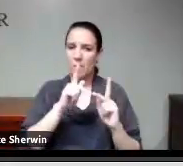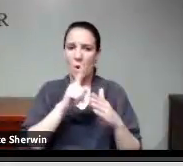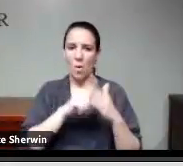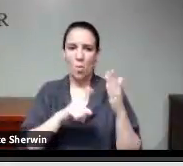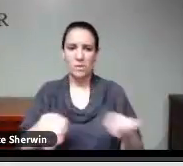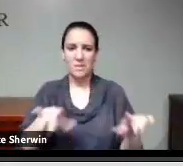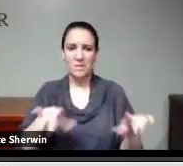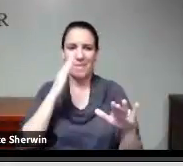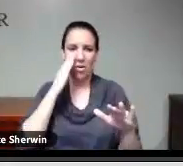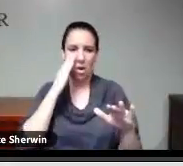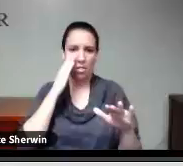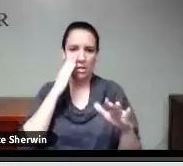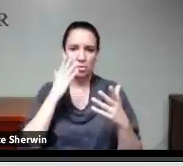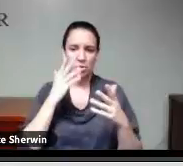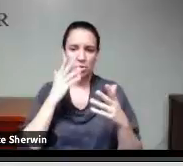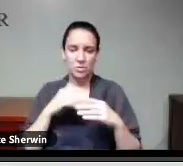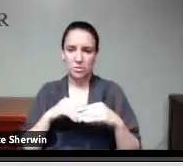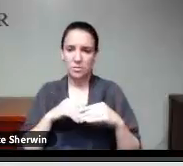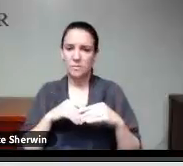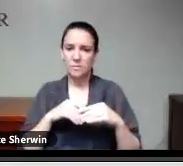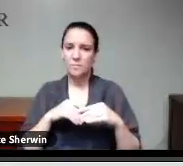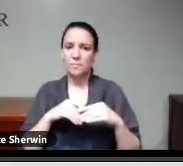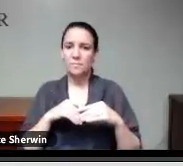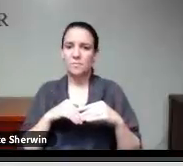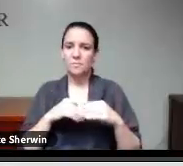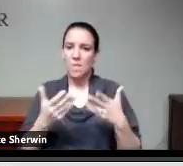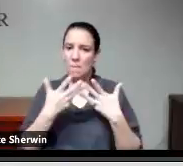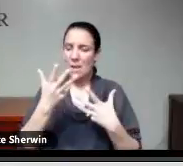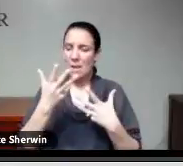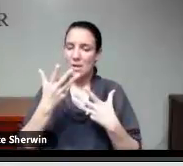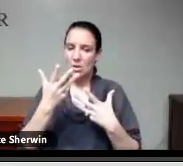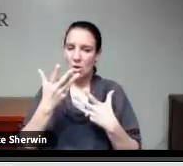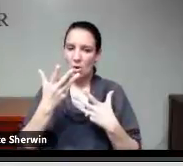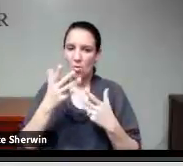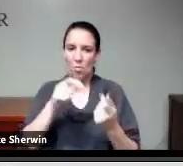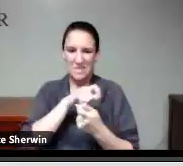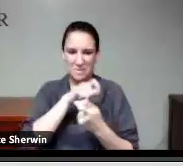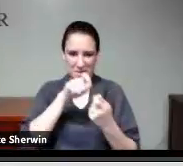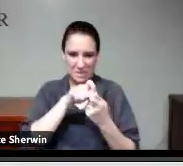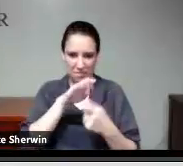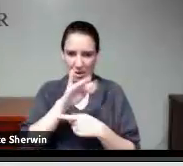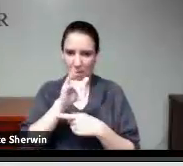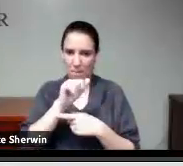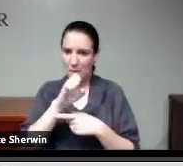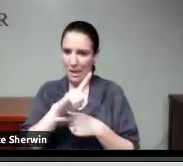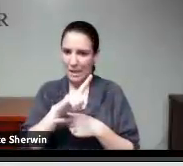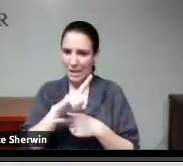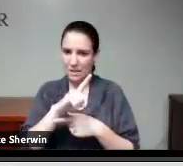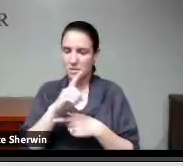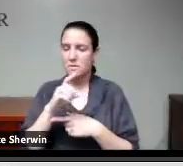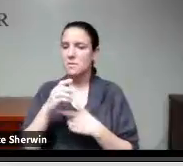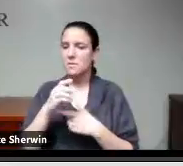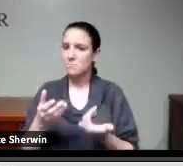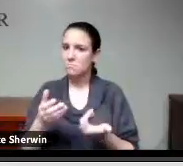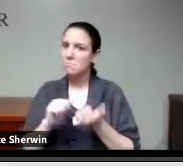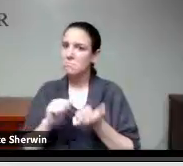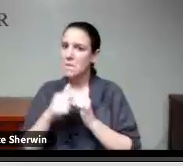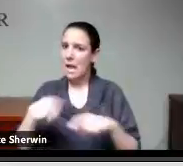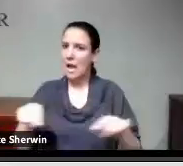like implicit bias, explicit understanding of how it is that they themselves might become an